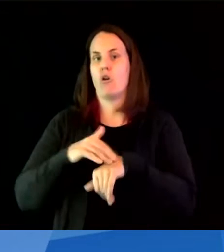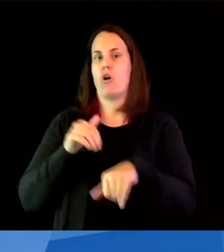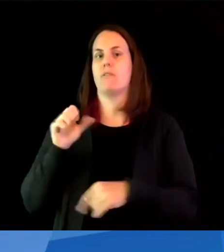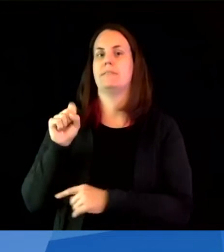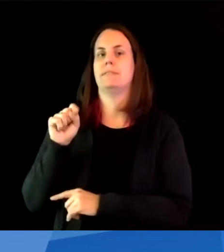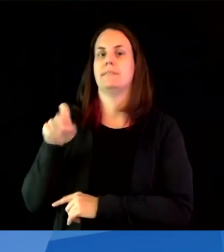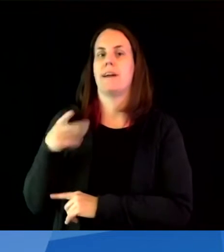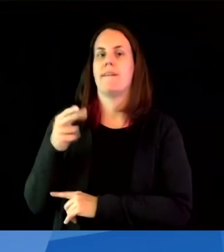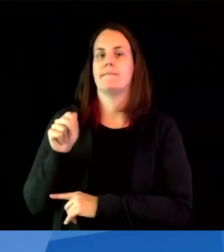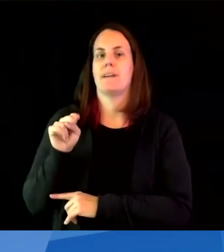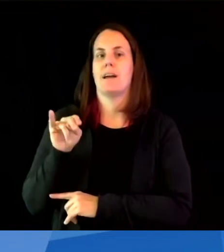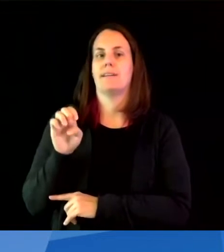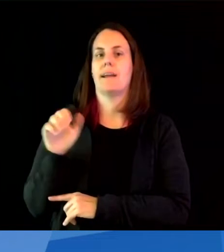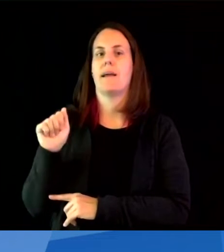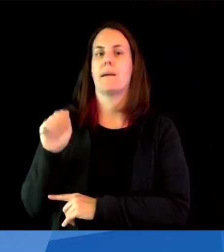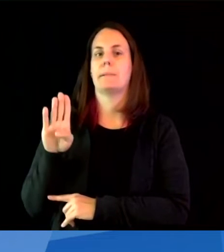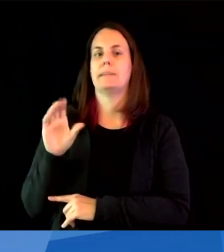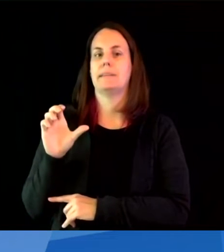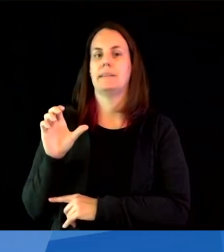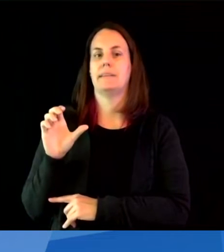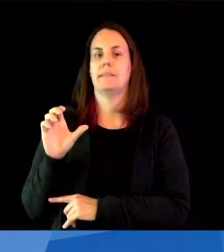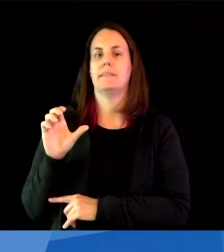at ABC.